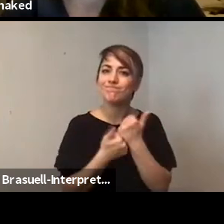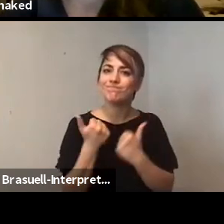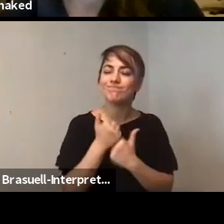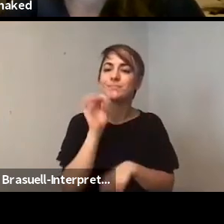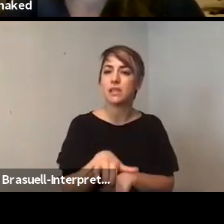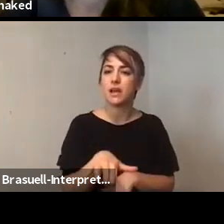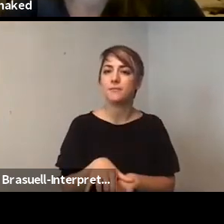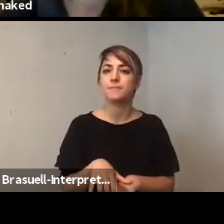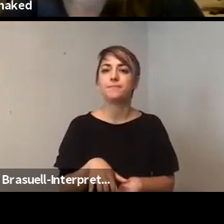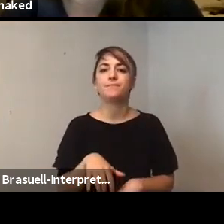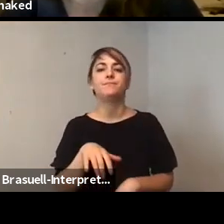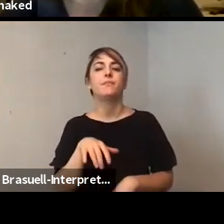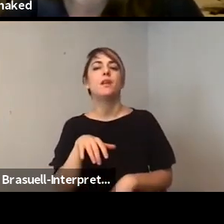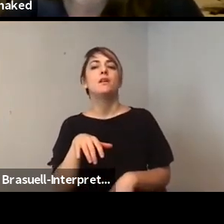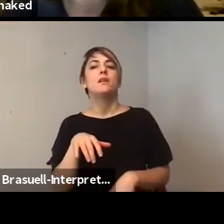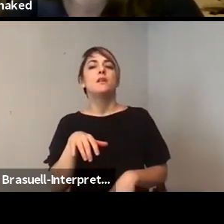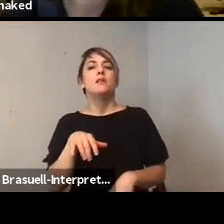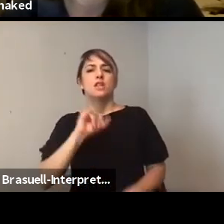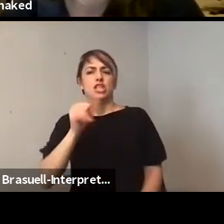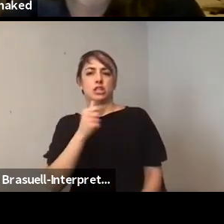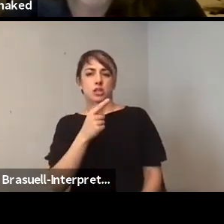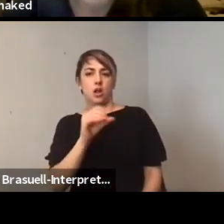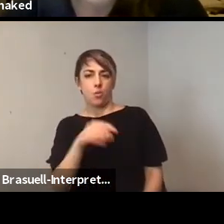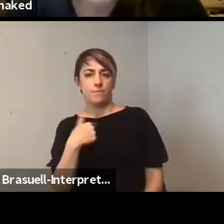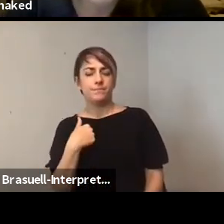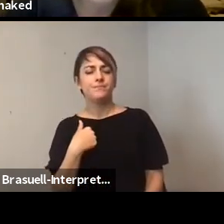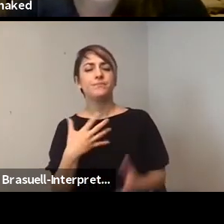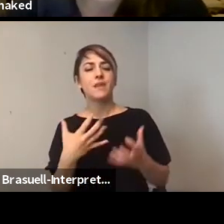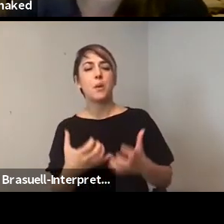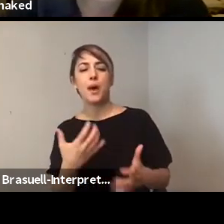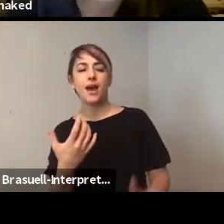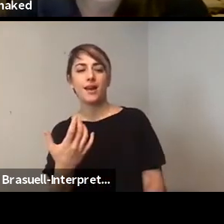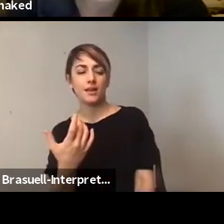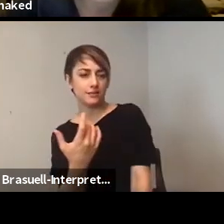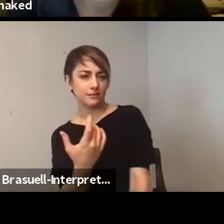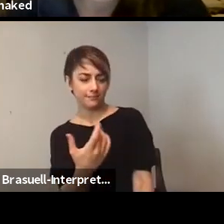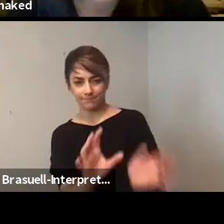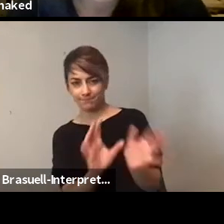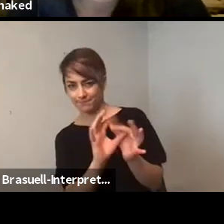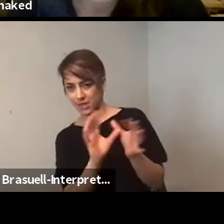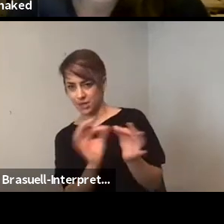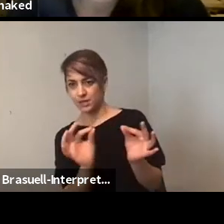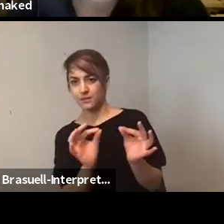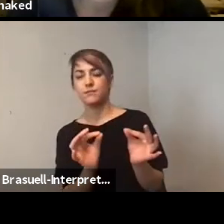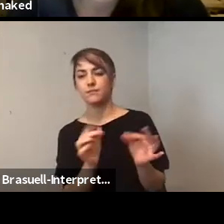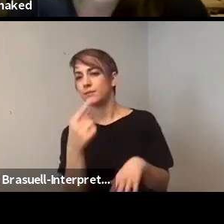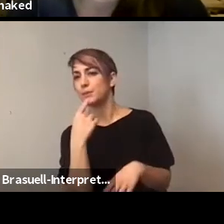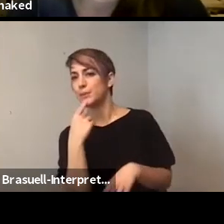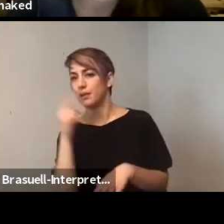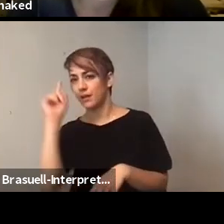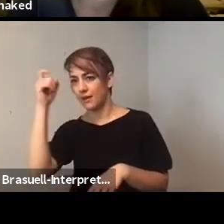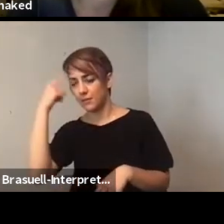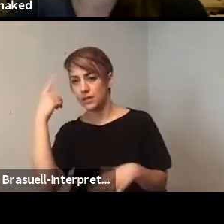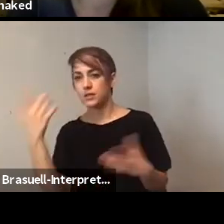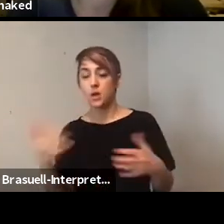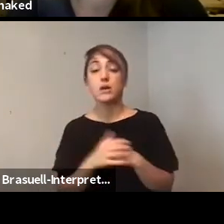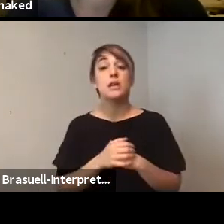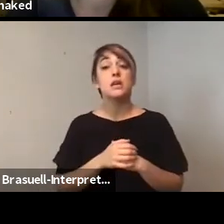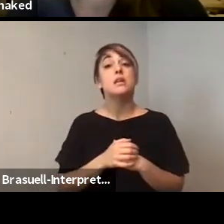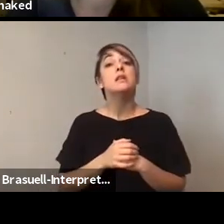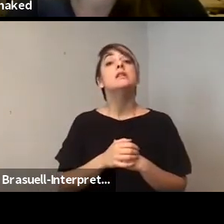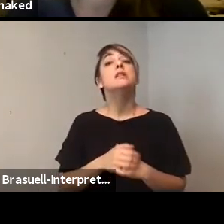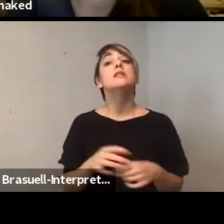mentioned governments, and I learned yesterday that Shinzo Abe, the Japanese Prime Minister, has just lifted